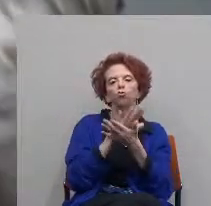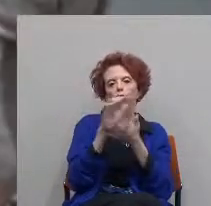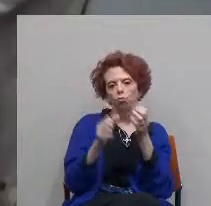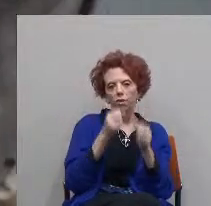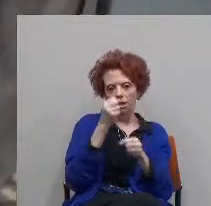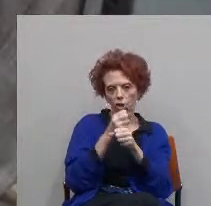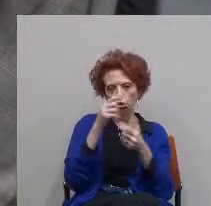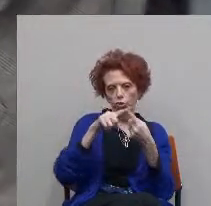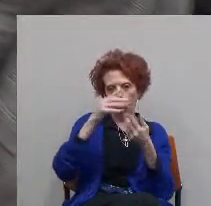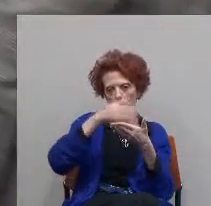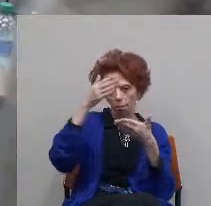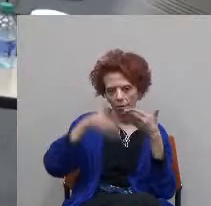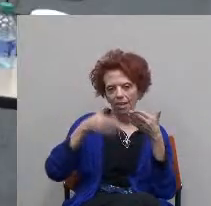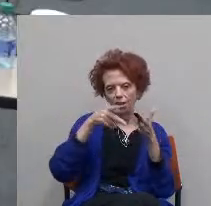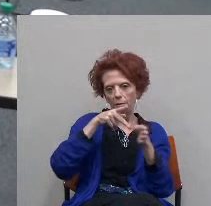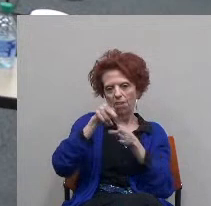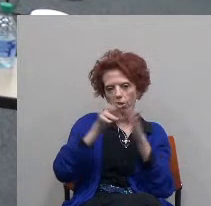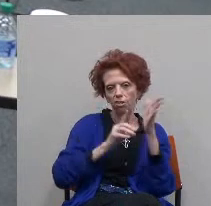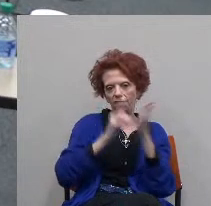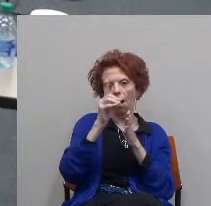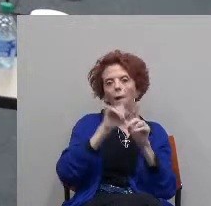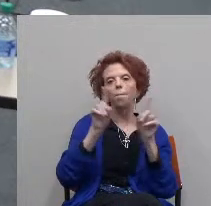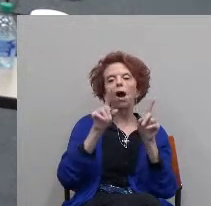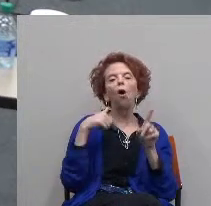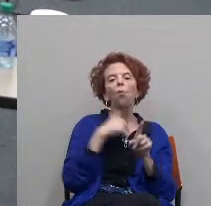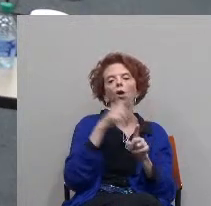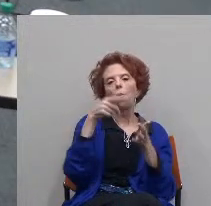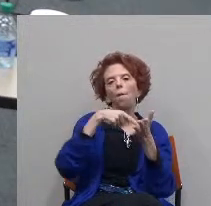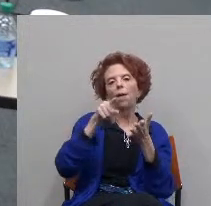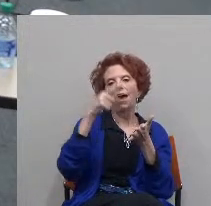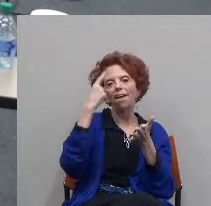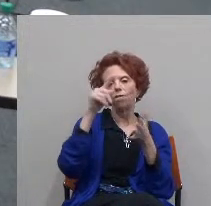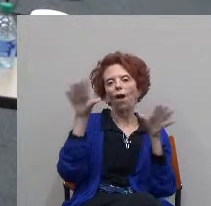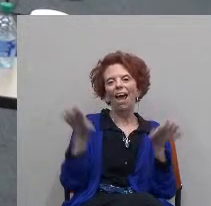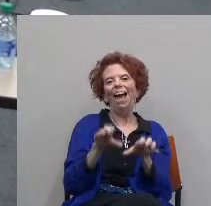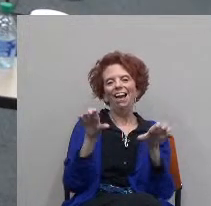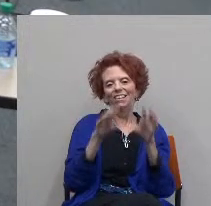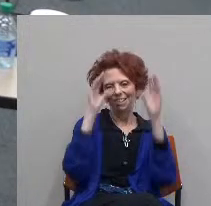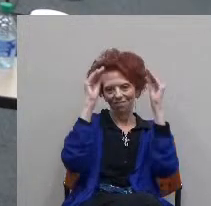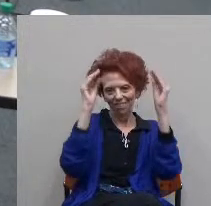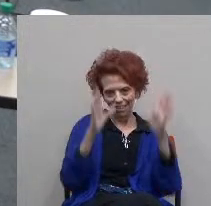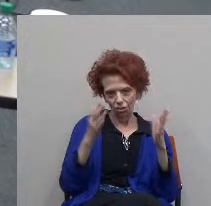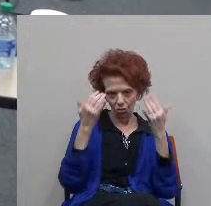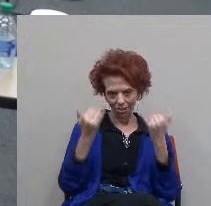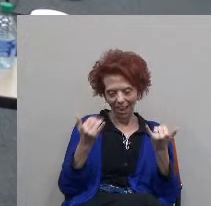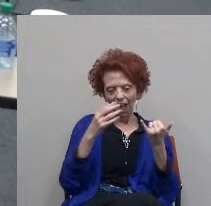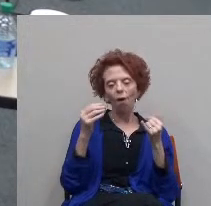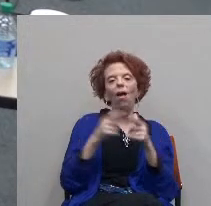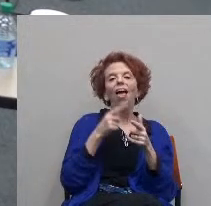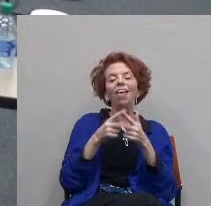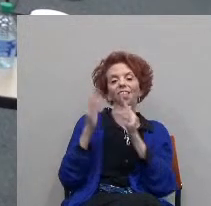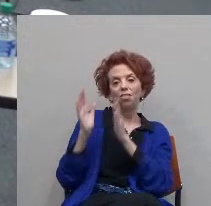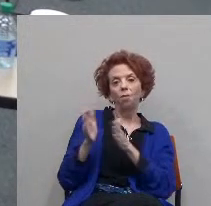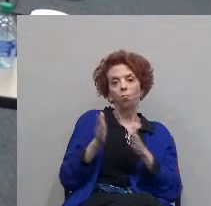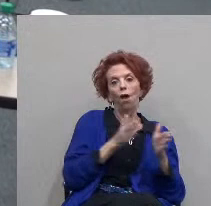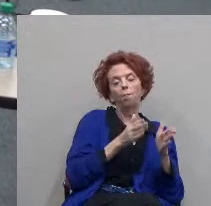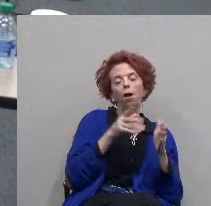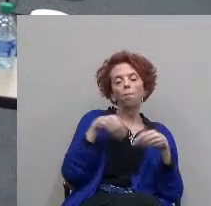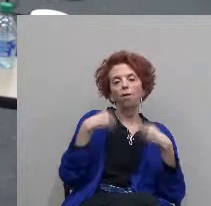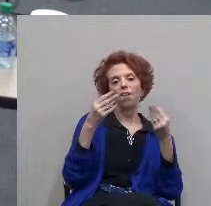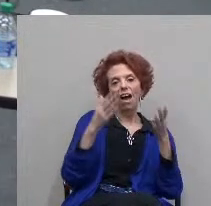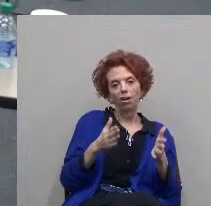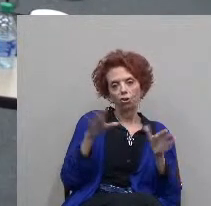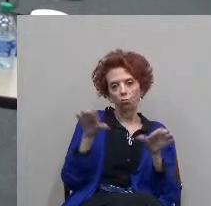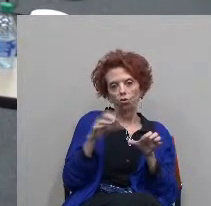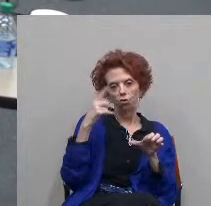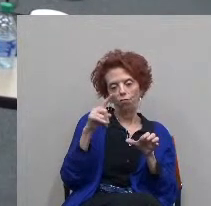complete the professional development for it. But we would be paying for it for the active service teachers now, and then the prep providers will handle the ones that are currently going